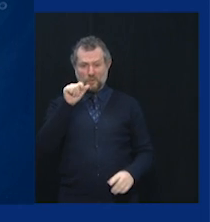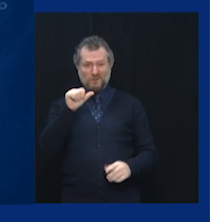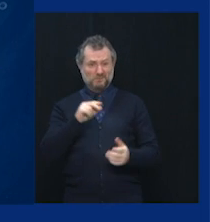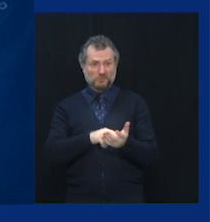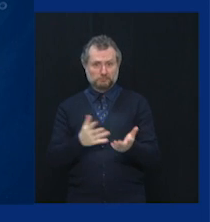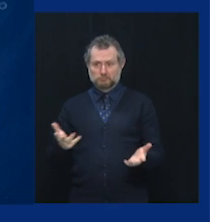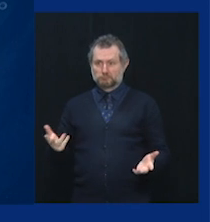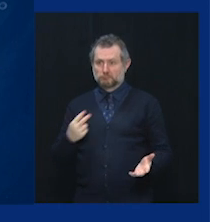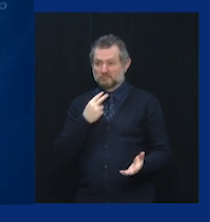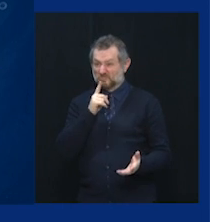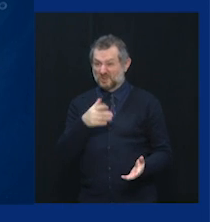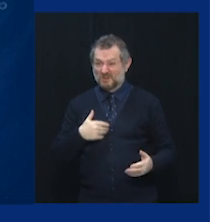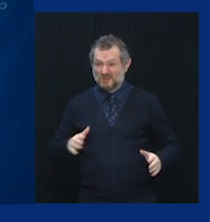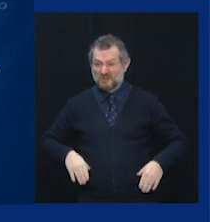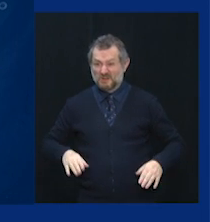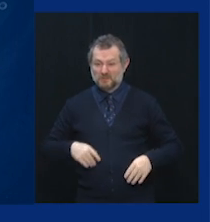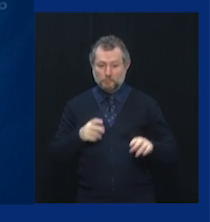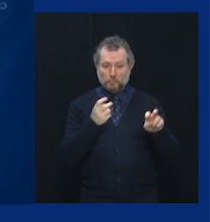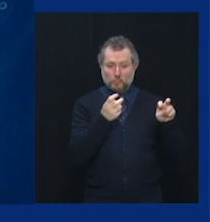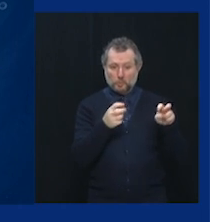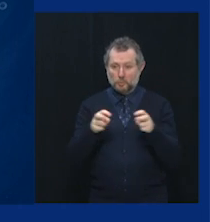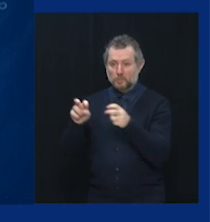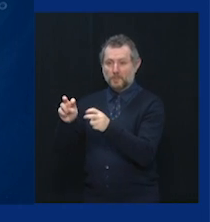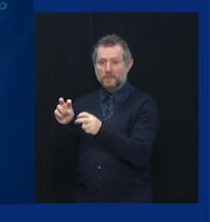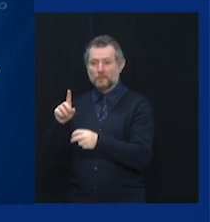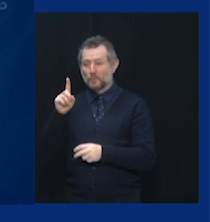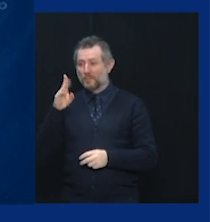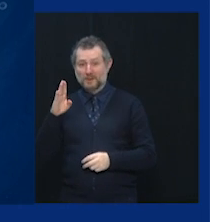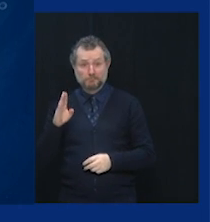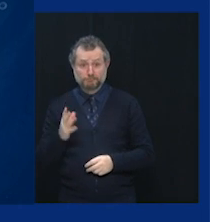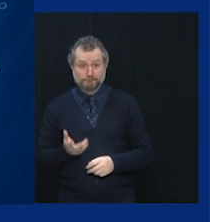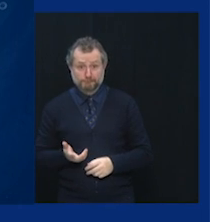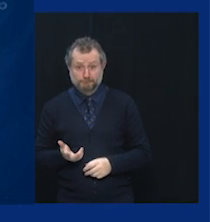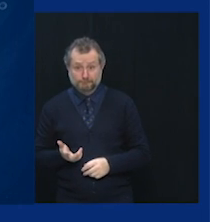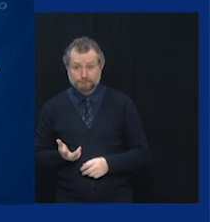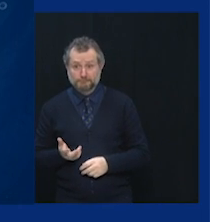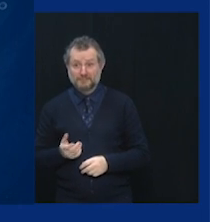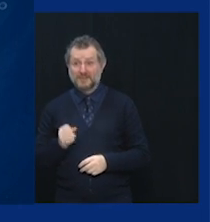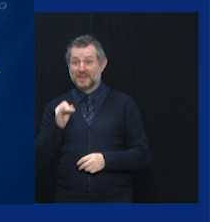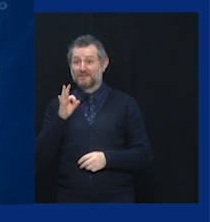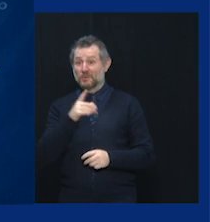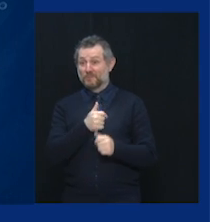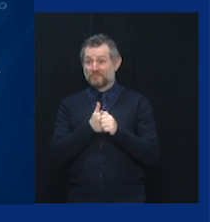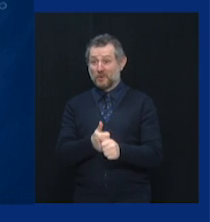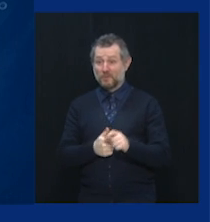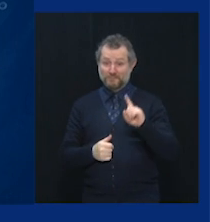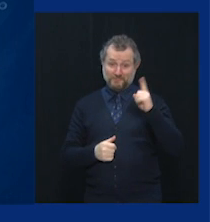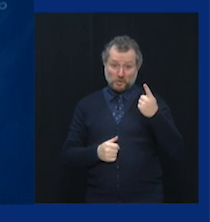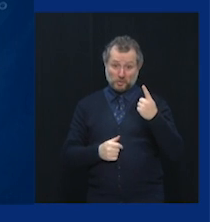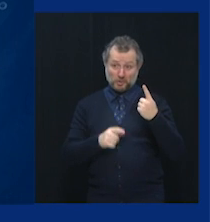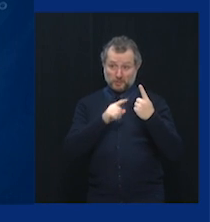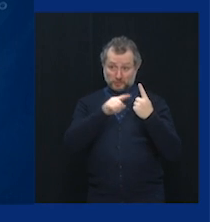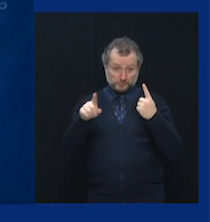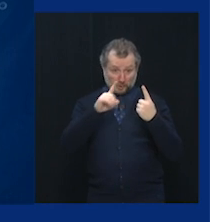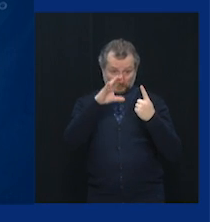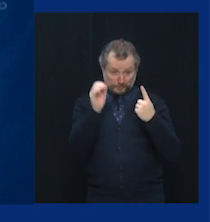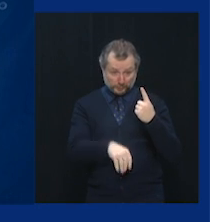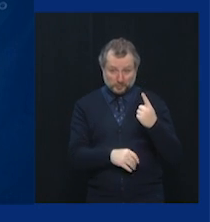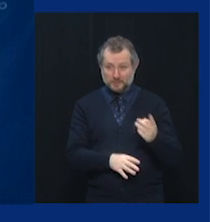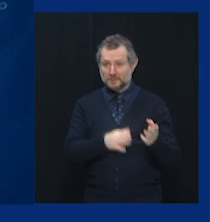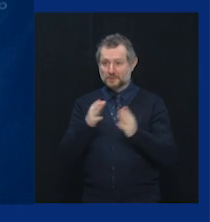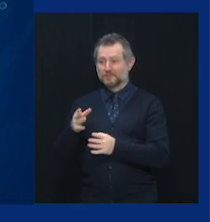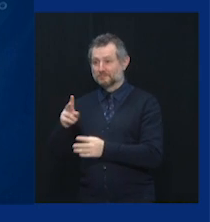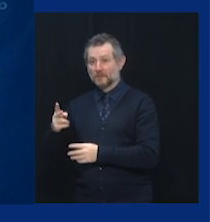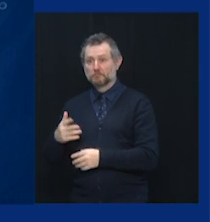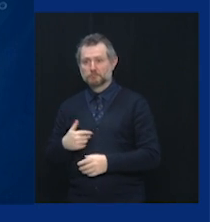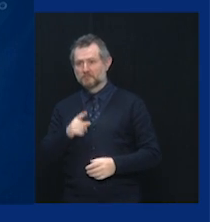1B yet if they opened the categories sequentially. Then you open 75 plus, then